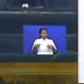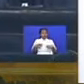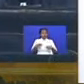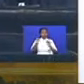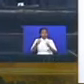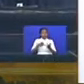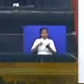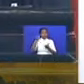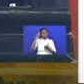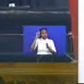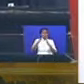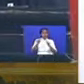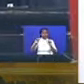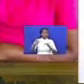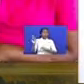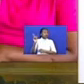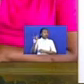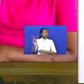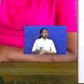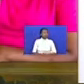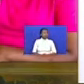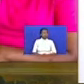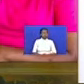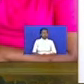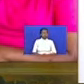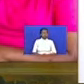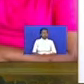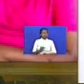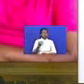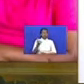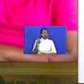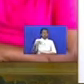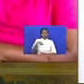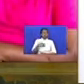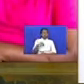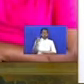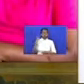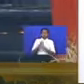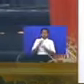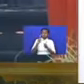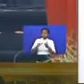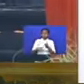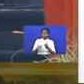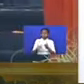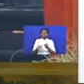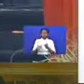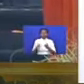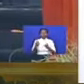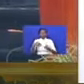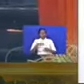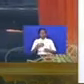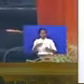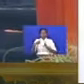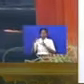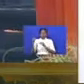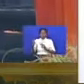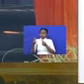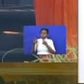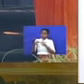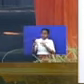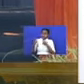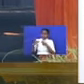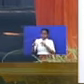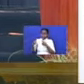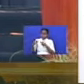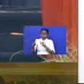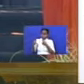now? There you go. So what have we done? I've done my homework. I've done my part.